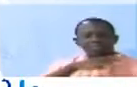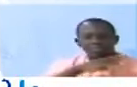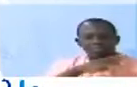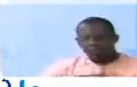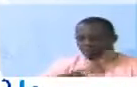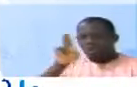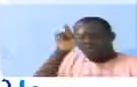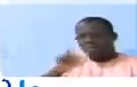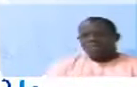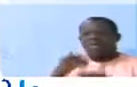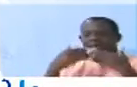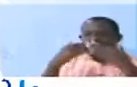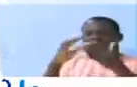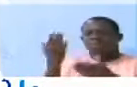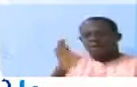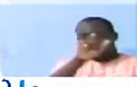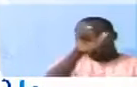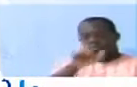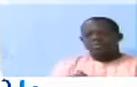tell anybody.